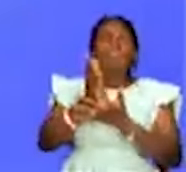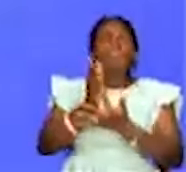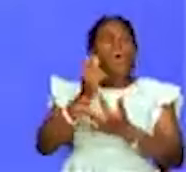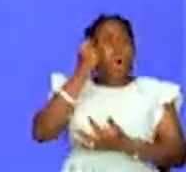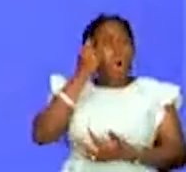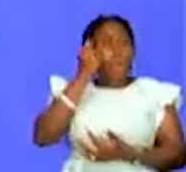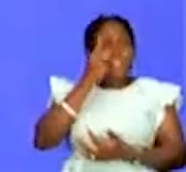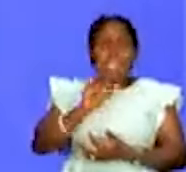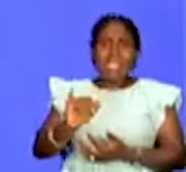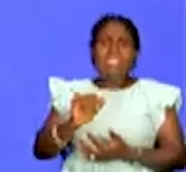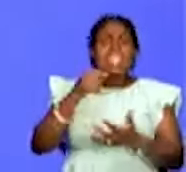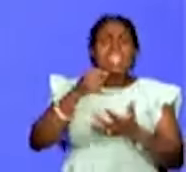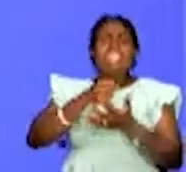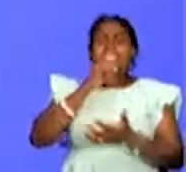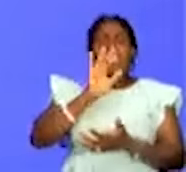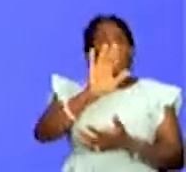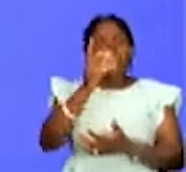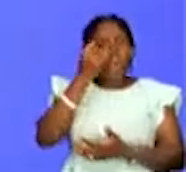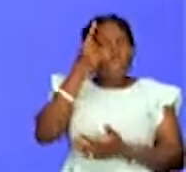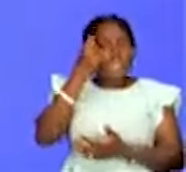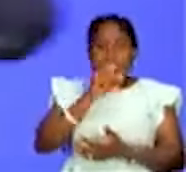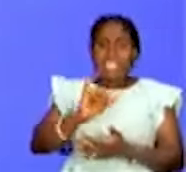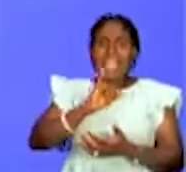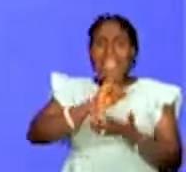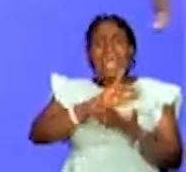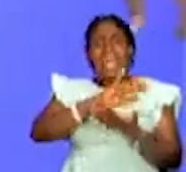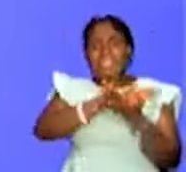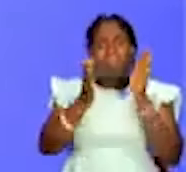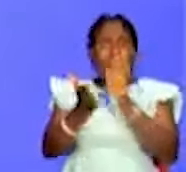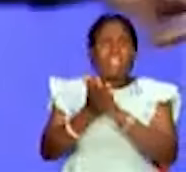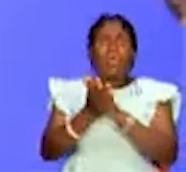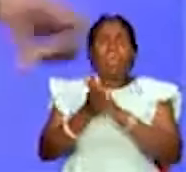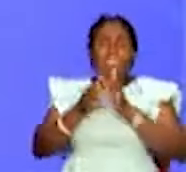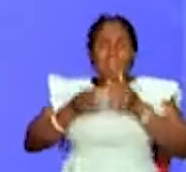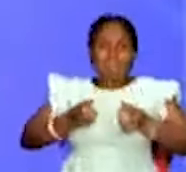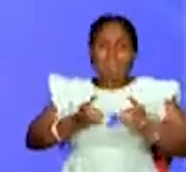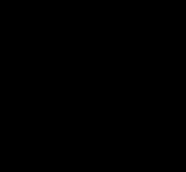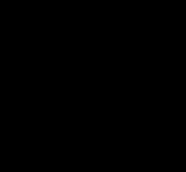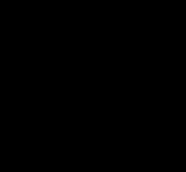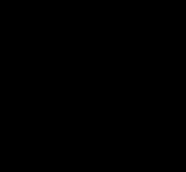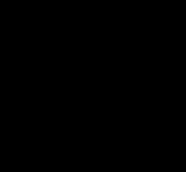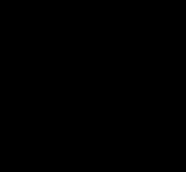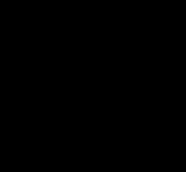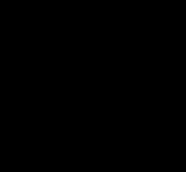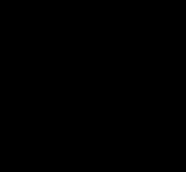understanding. It is your understanding that becomes the pipe for grace to flow through your life.